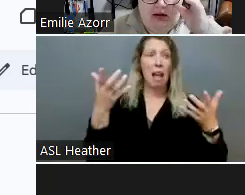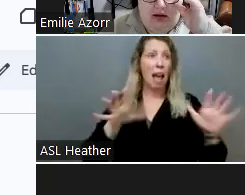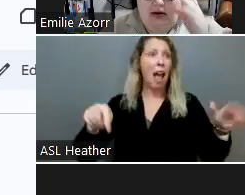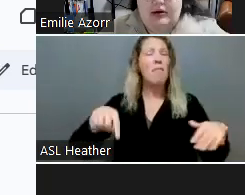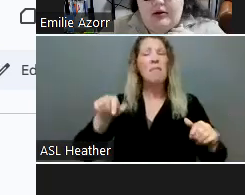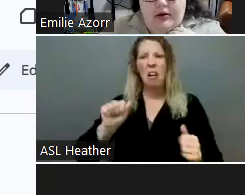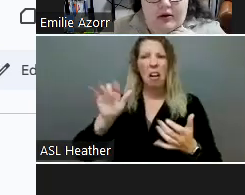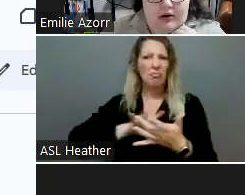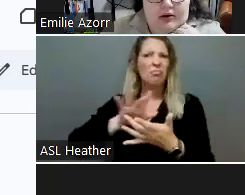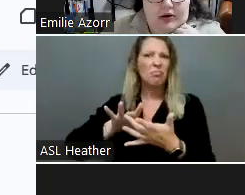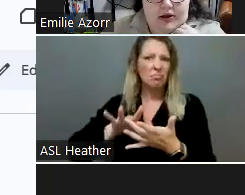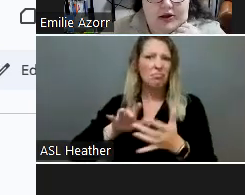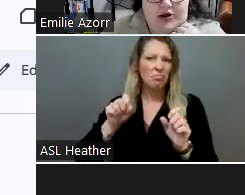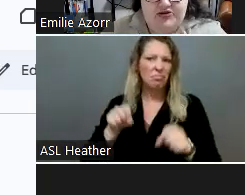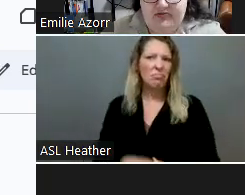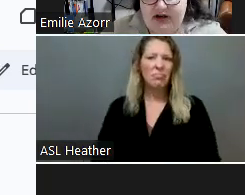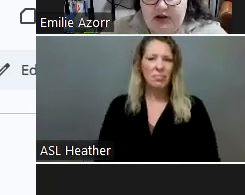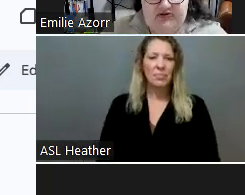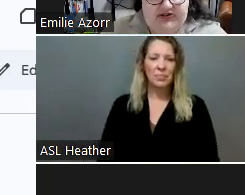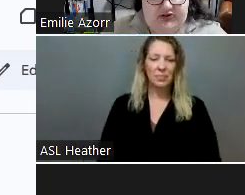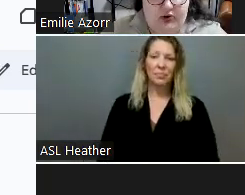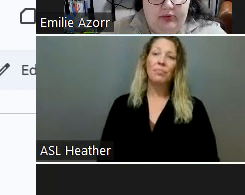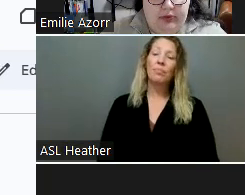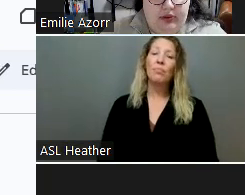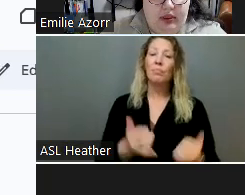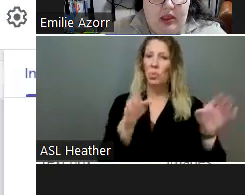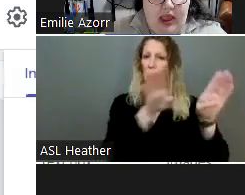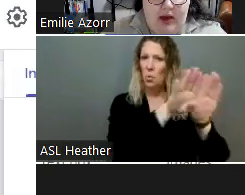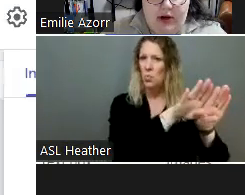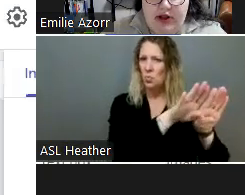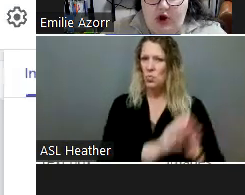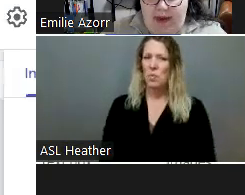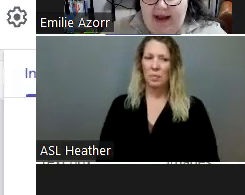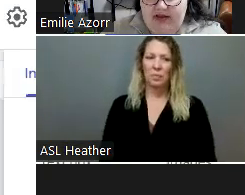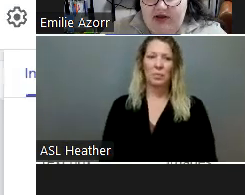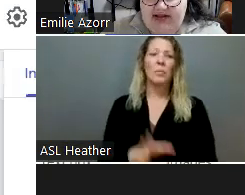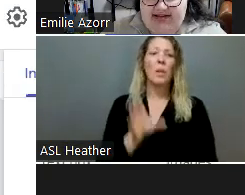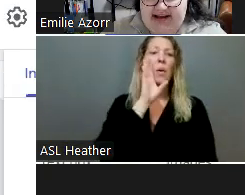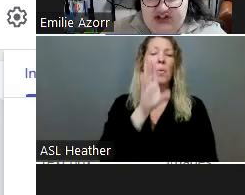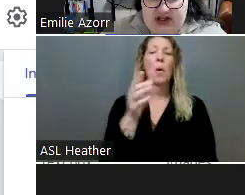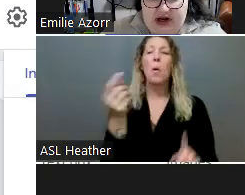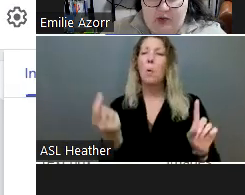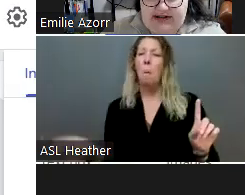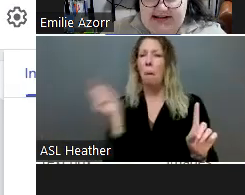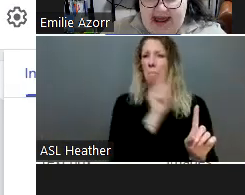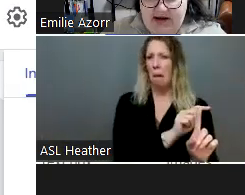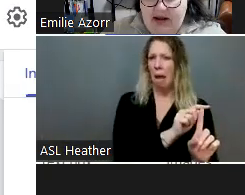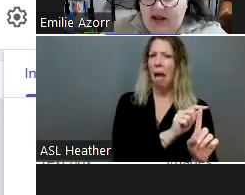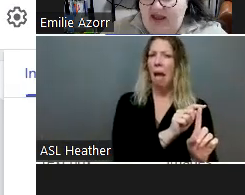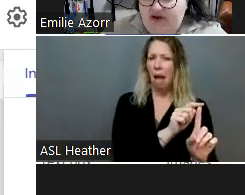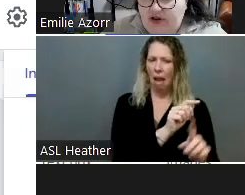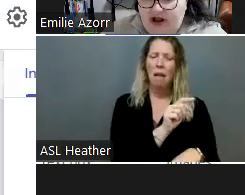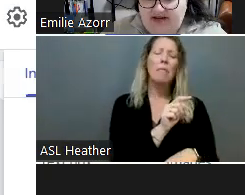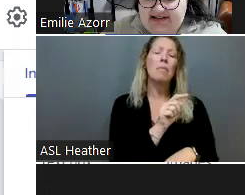So I'm going to close this tool. And we're going to go back and look at this section here. And once